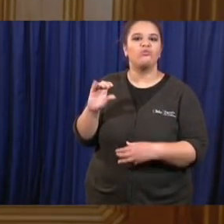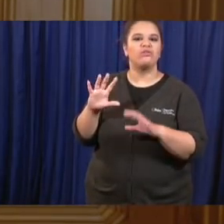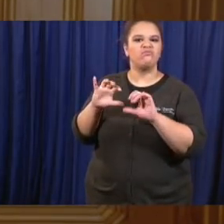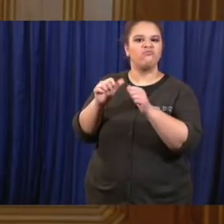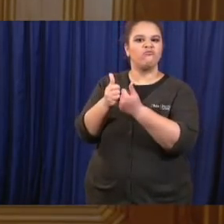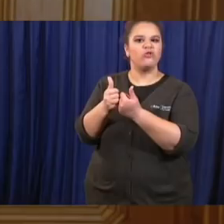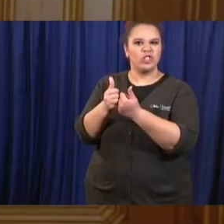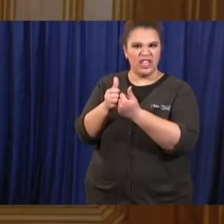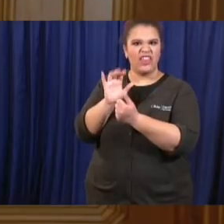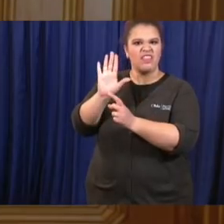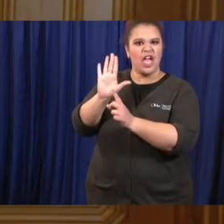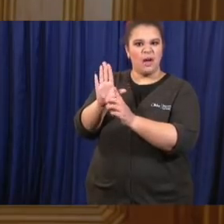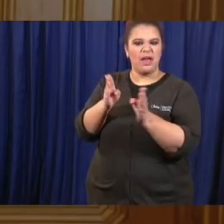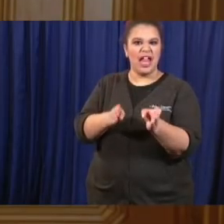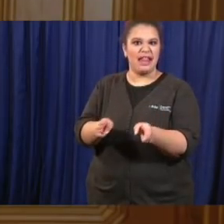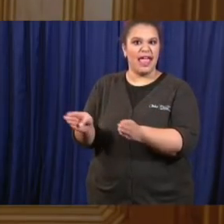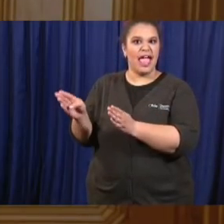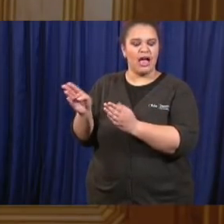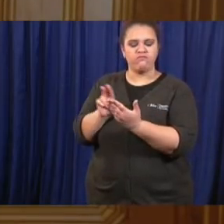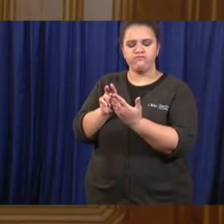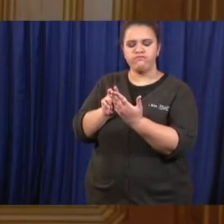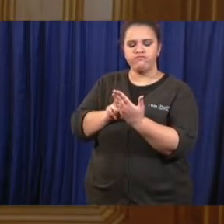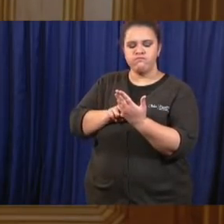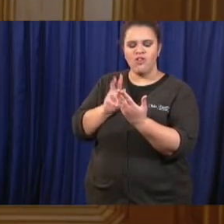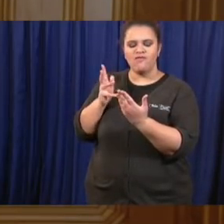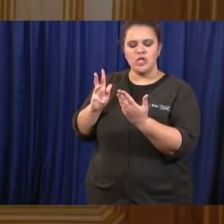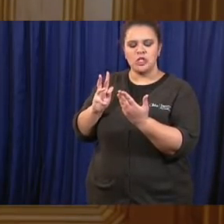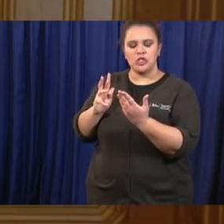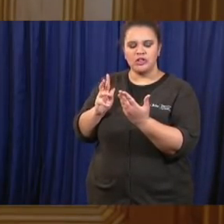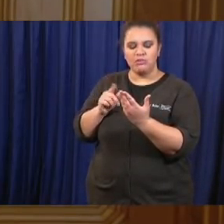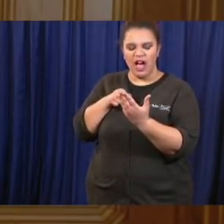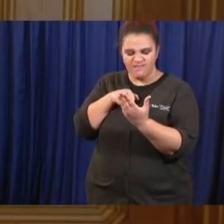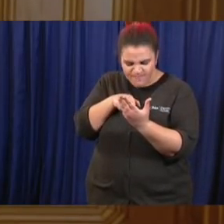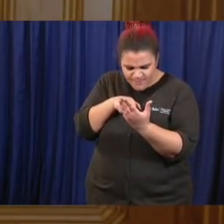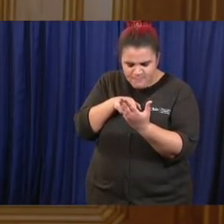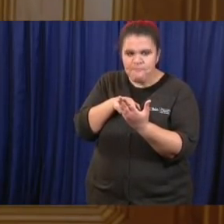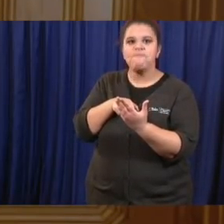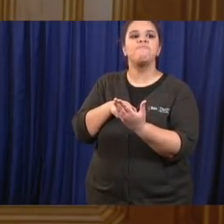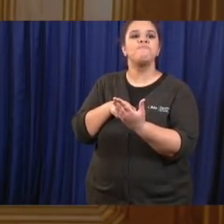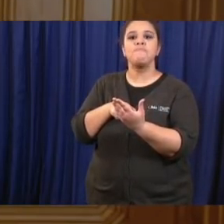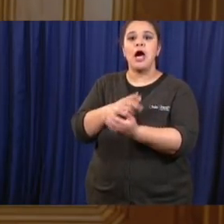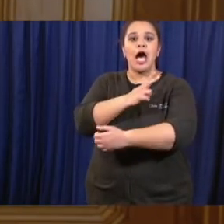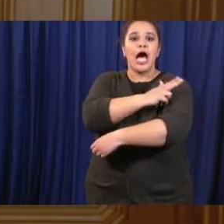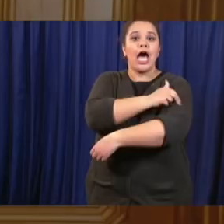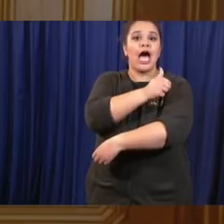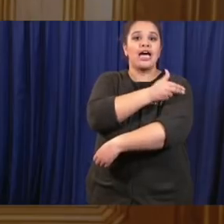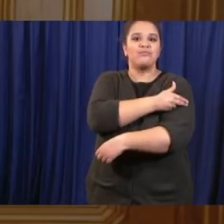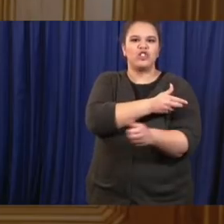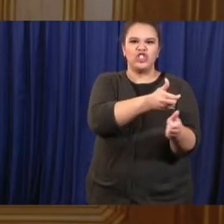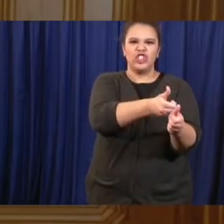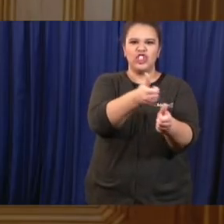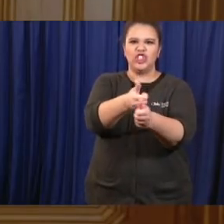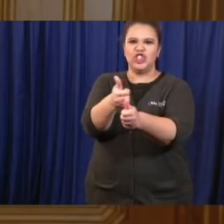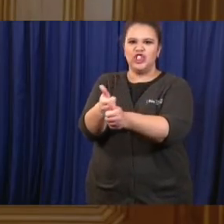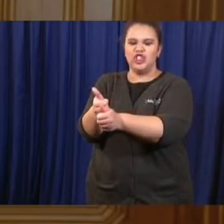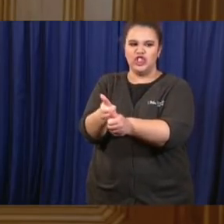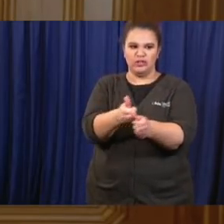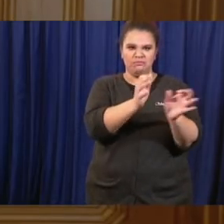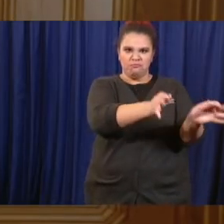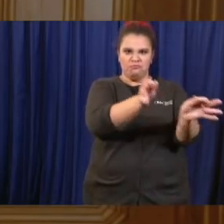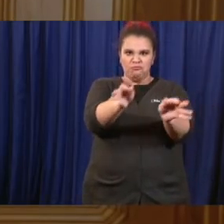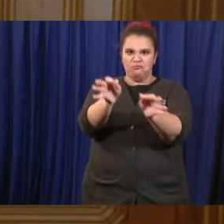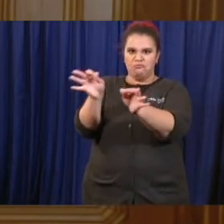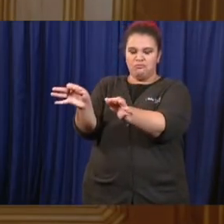and it notes that hospitals are working on their own plans individually, and this isn't a statewide plan. Does Ohio have